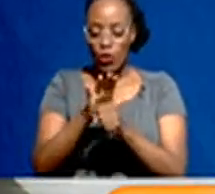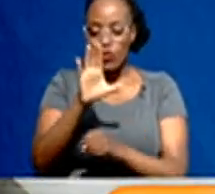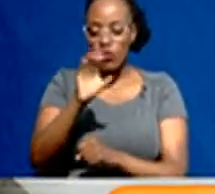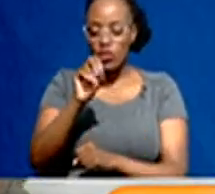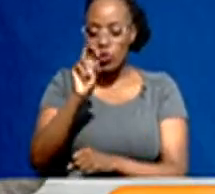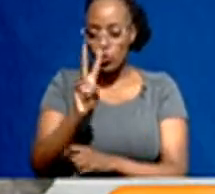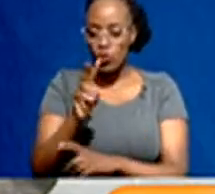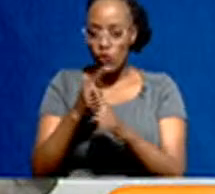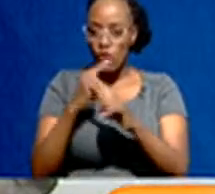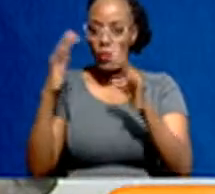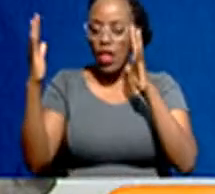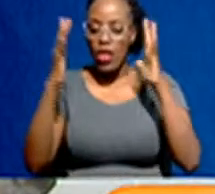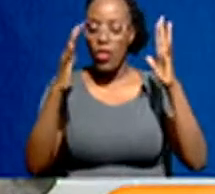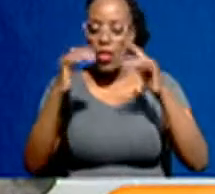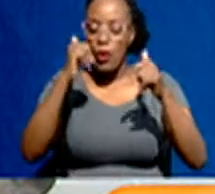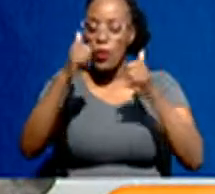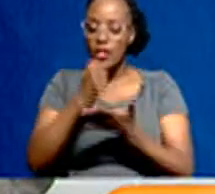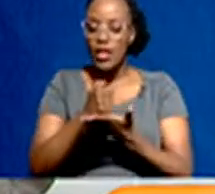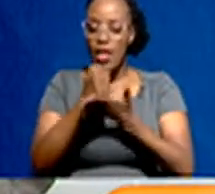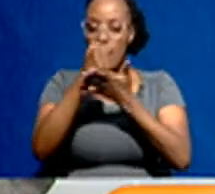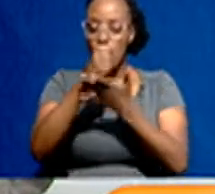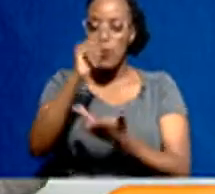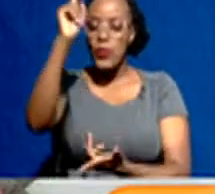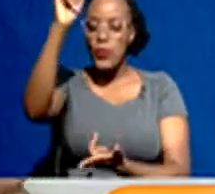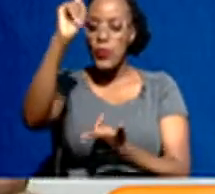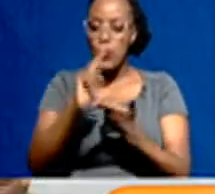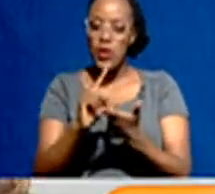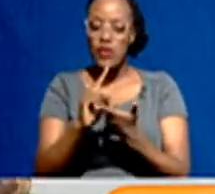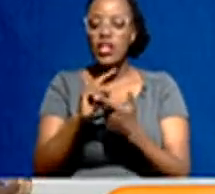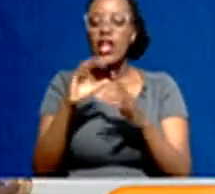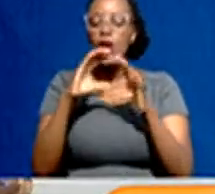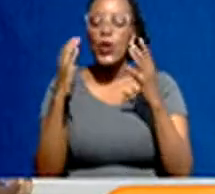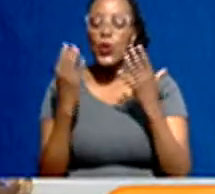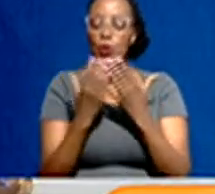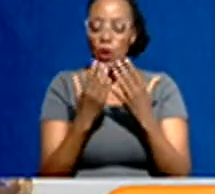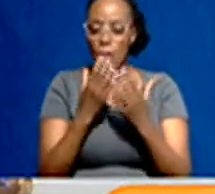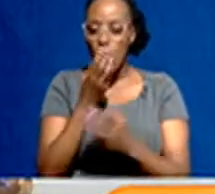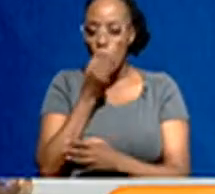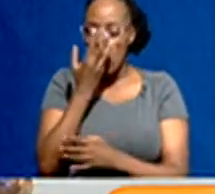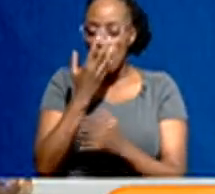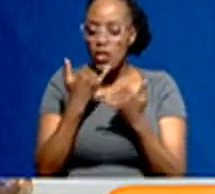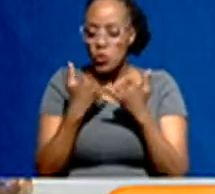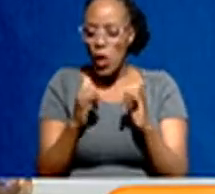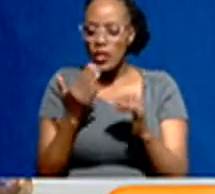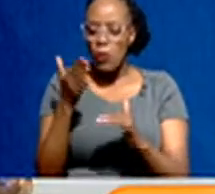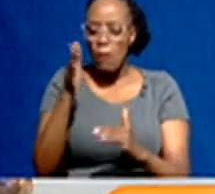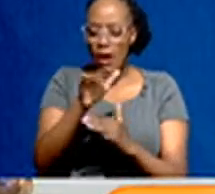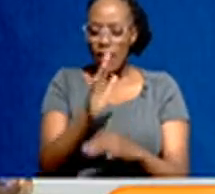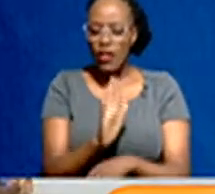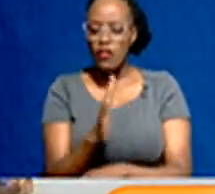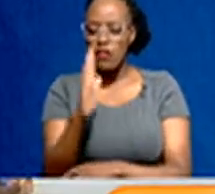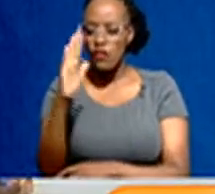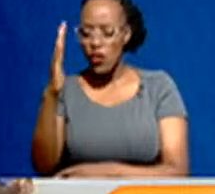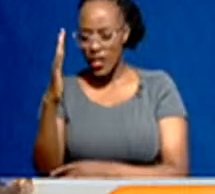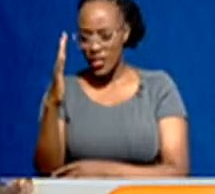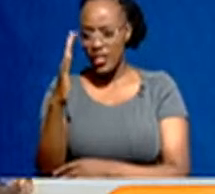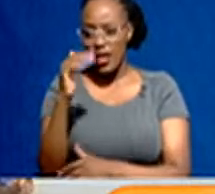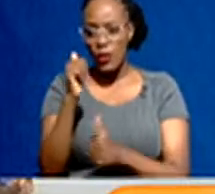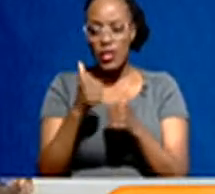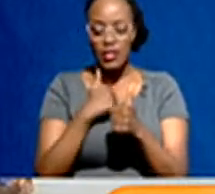the atmosphere, which helps in decreasing global warming, efforts to restore their forest cover